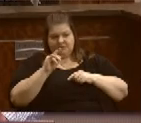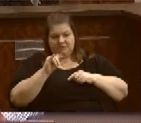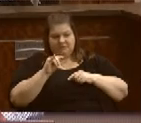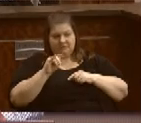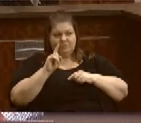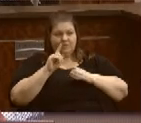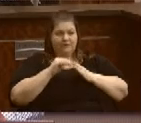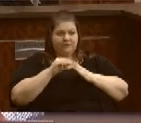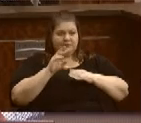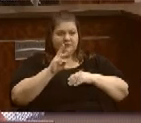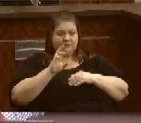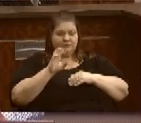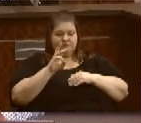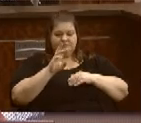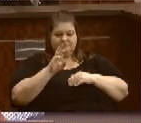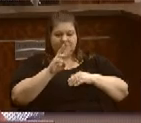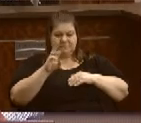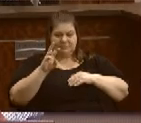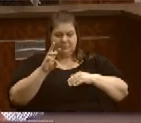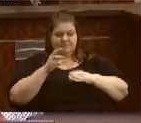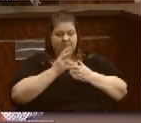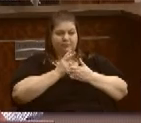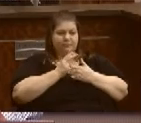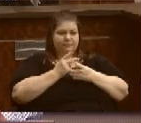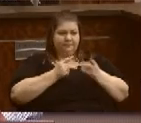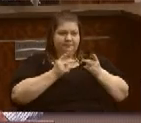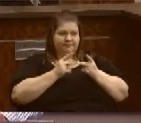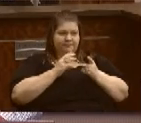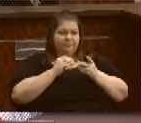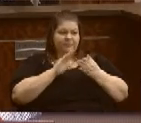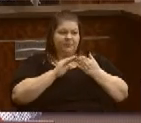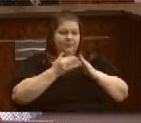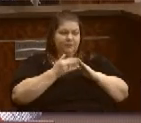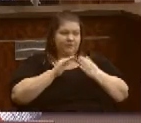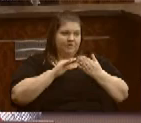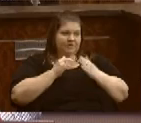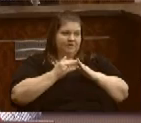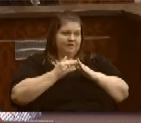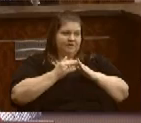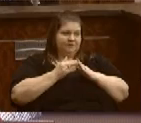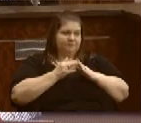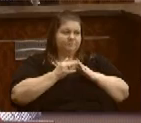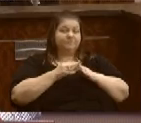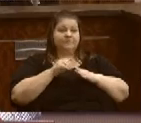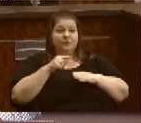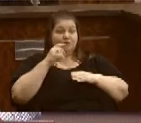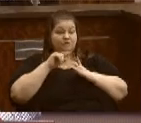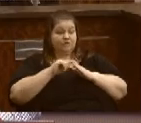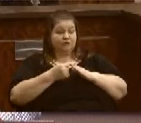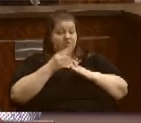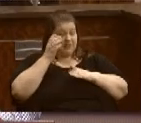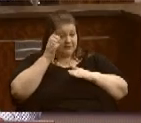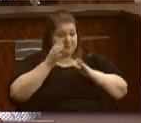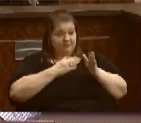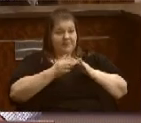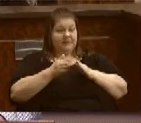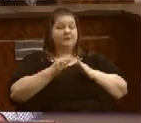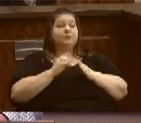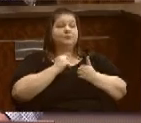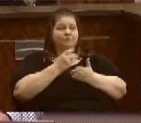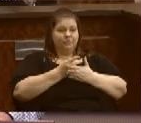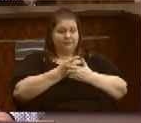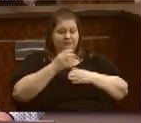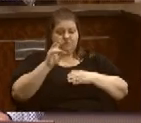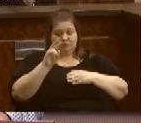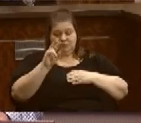1,466 on-site parking spaces, and community amenities. The original concept plan was approved in 2007 and the